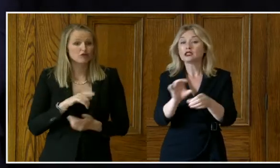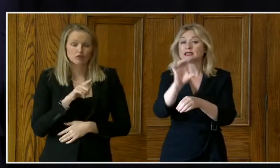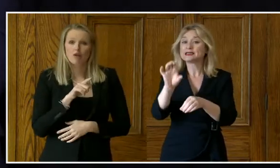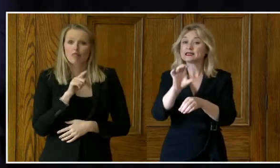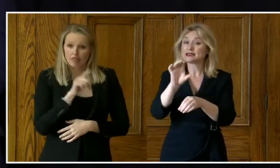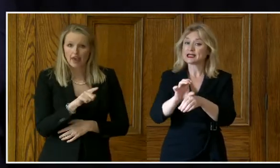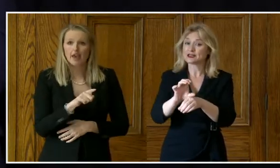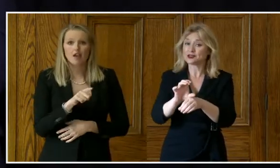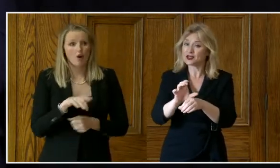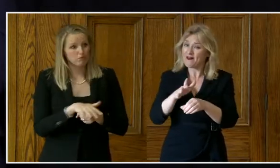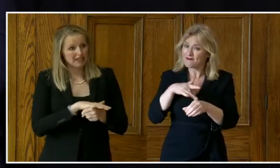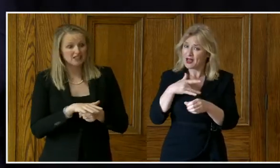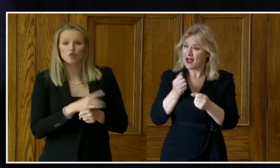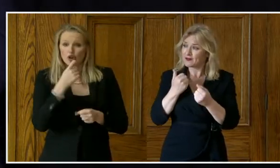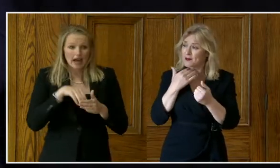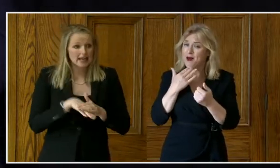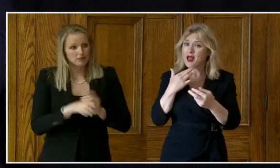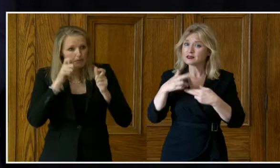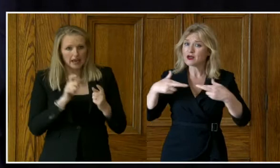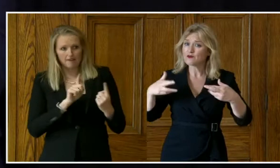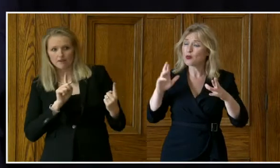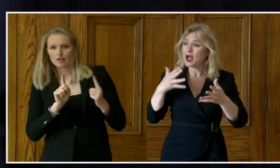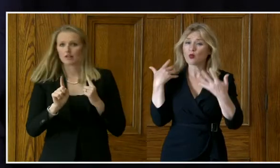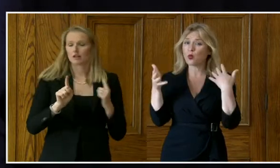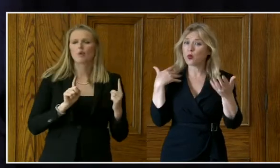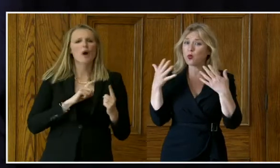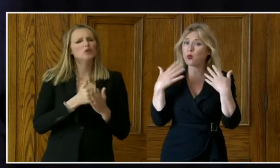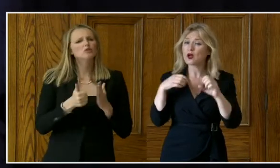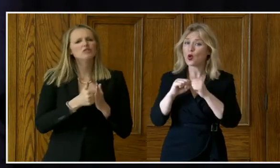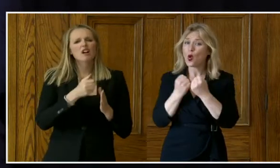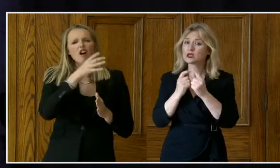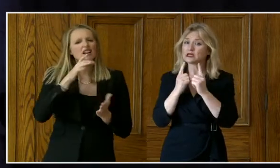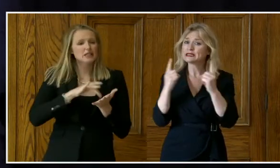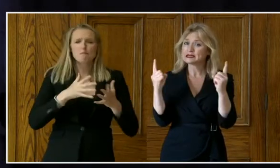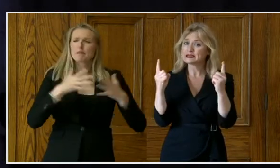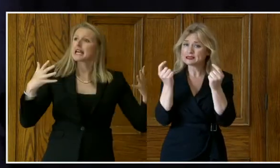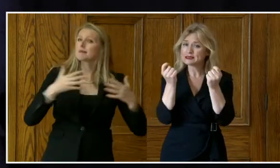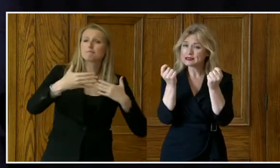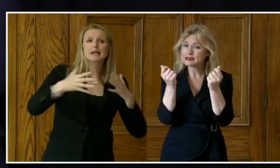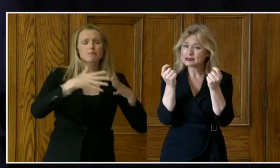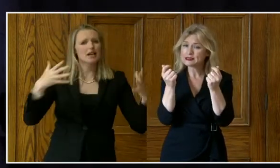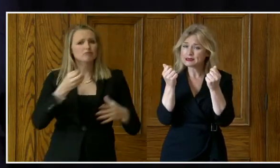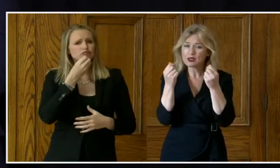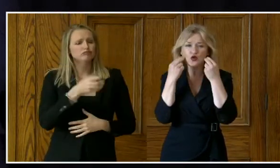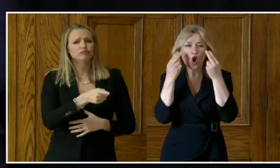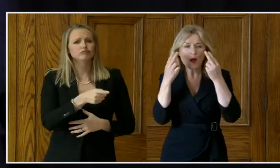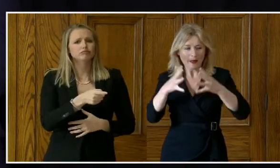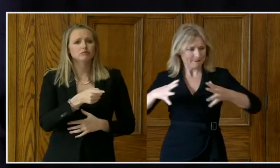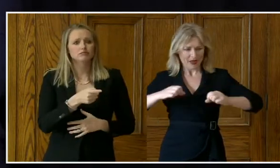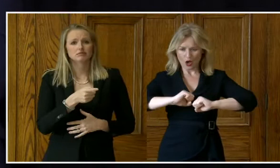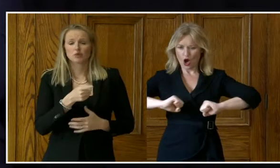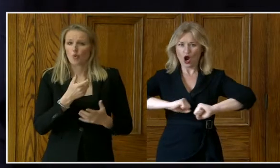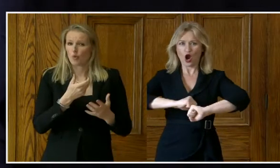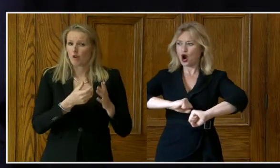can practice social distancing in. They're normally large facilities, and they normally have limited numbers. So you have